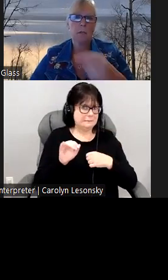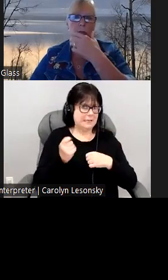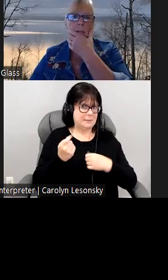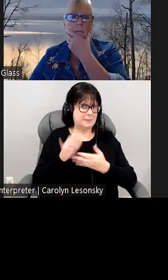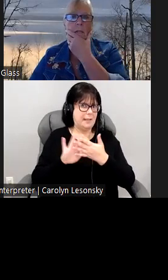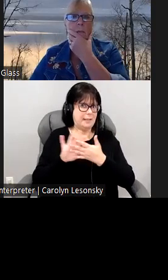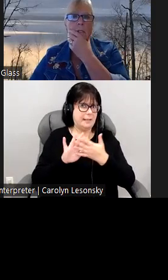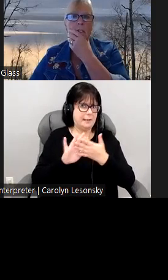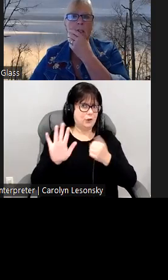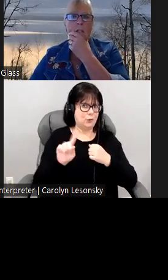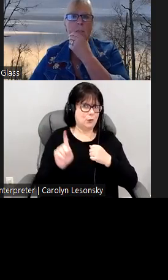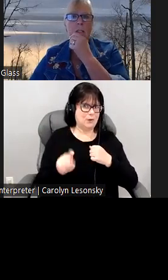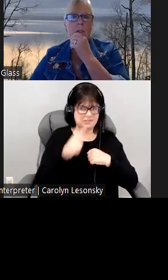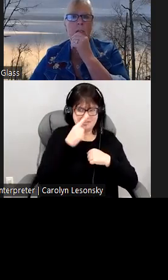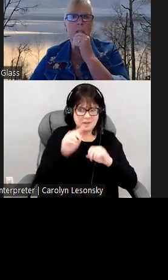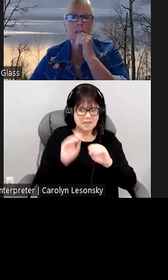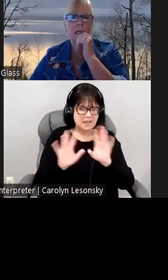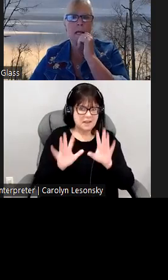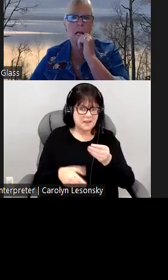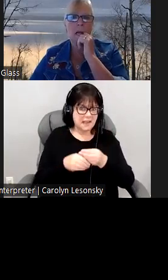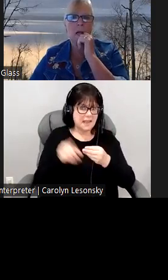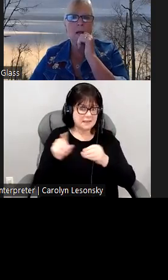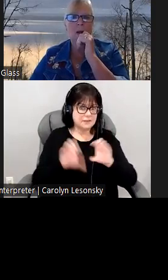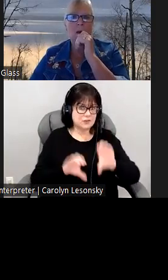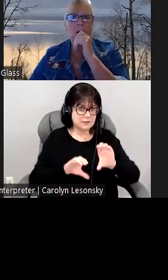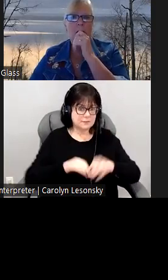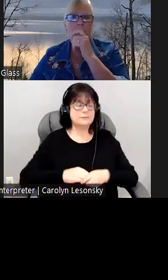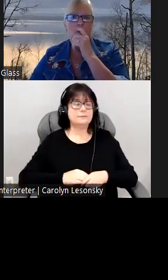Maybe you can clarify it a bit in the chat and I'll come back to it in just a sec.